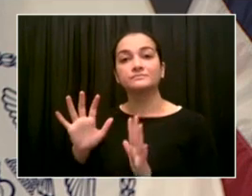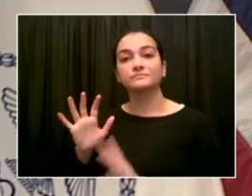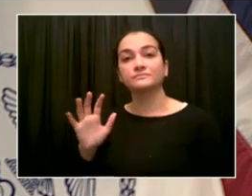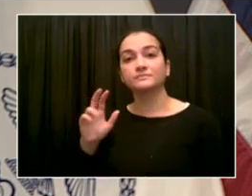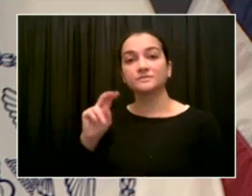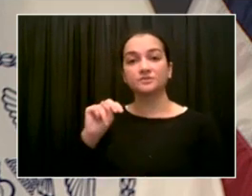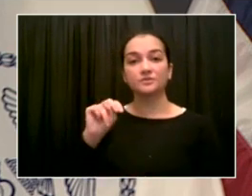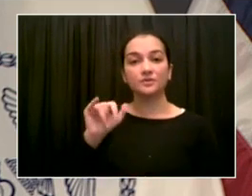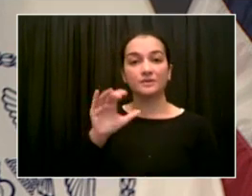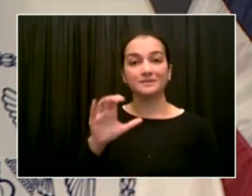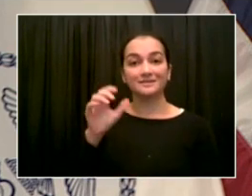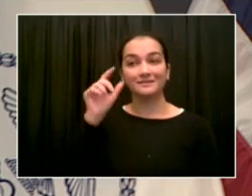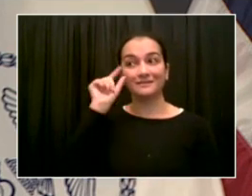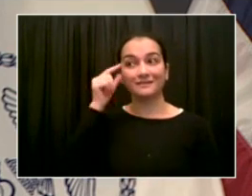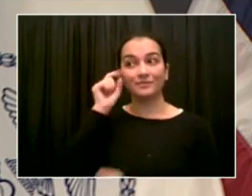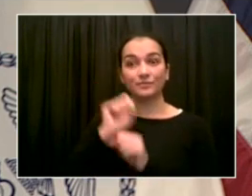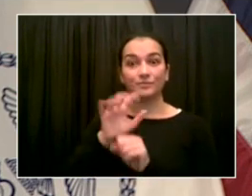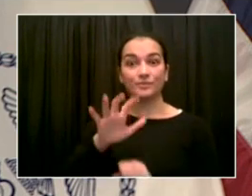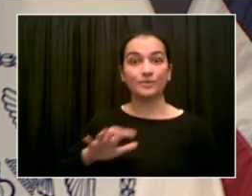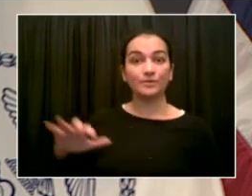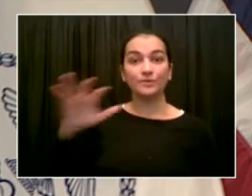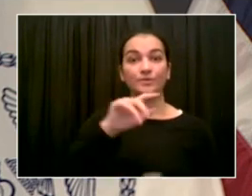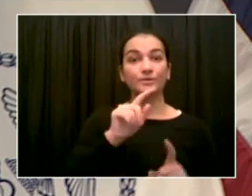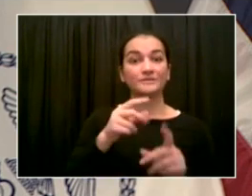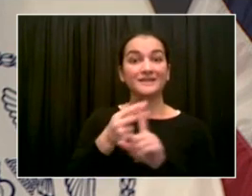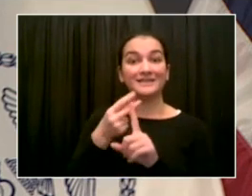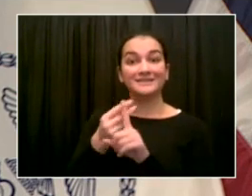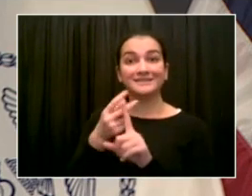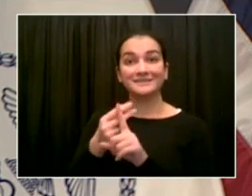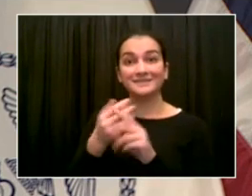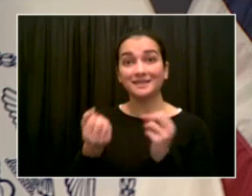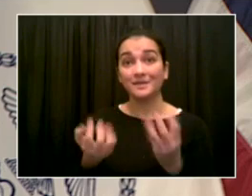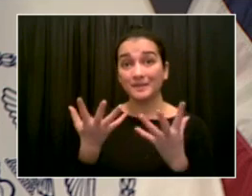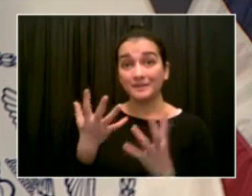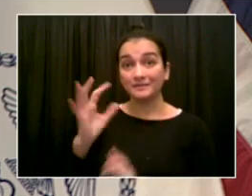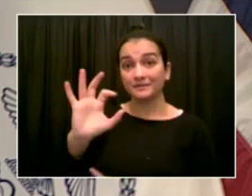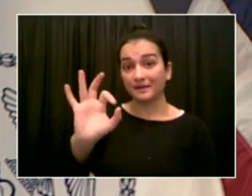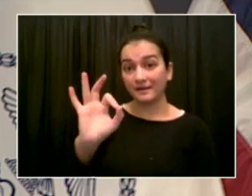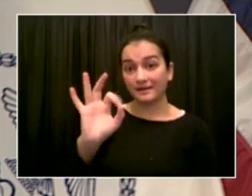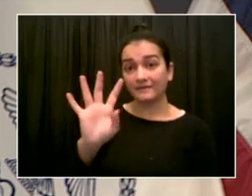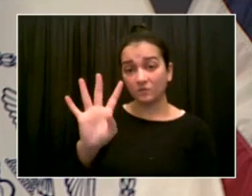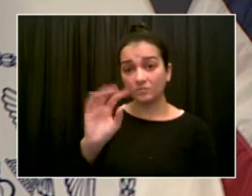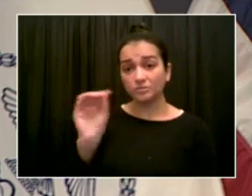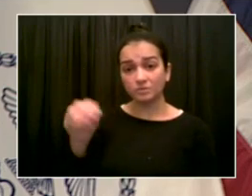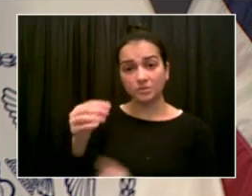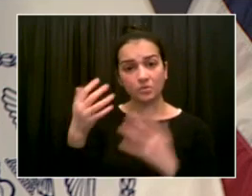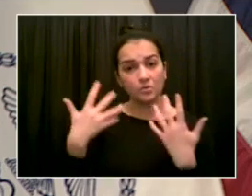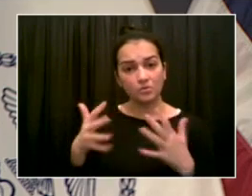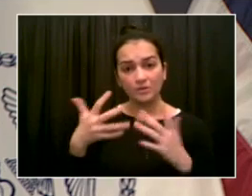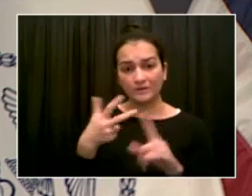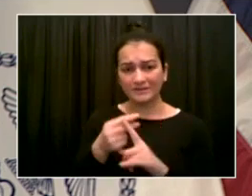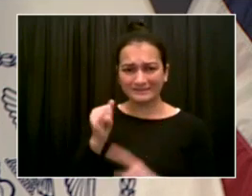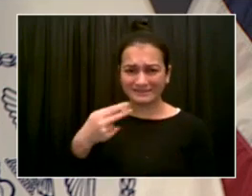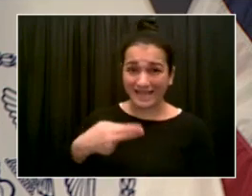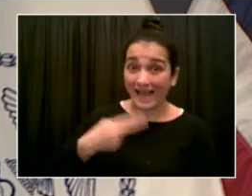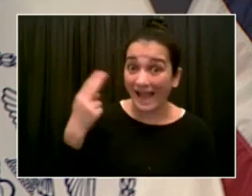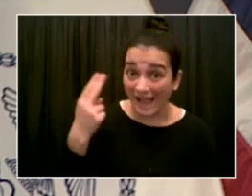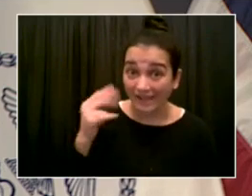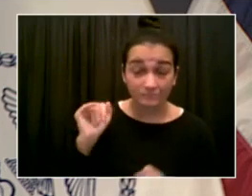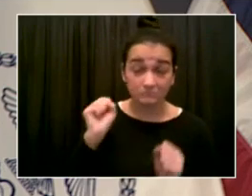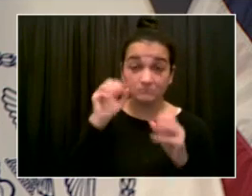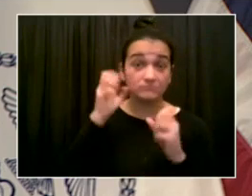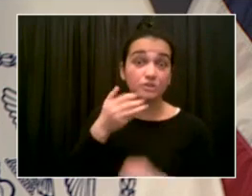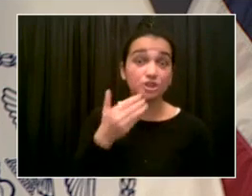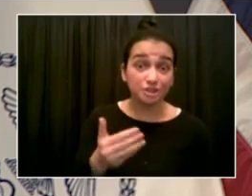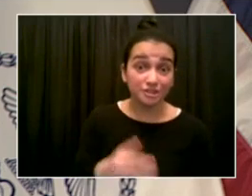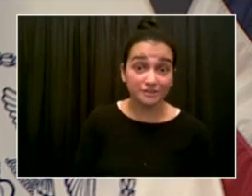is 94%. We're really happy about that. And by the way, we've seen an increase in the last few days in the fire department. The